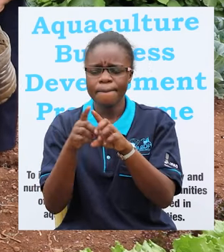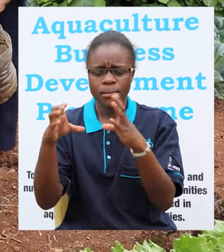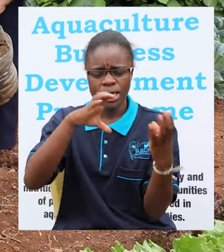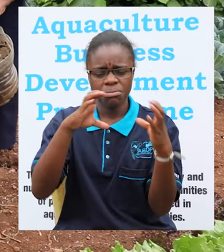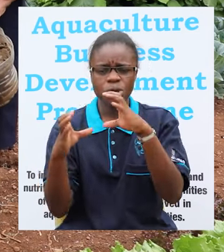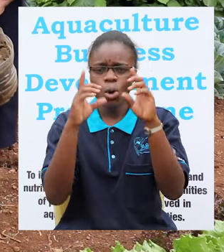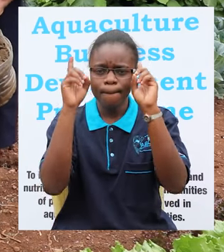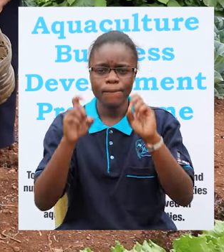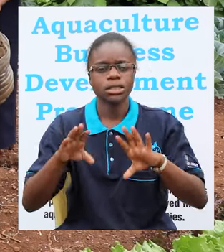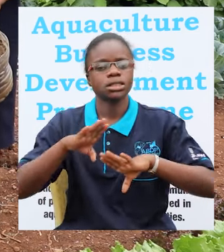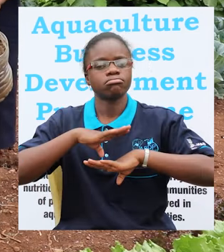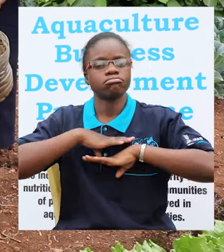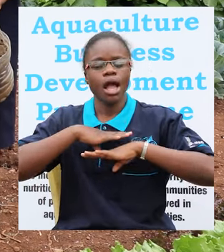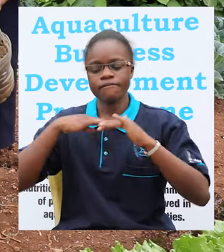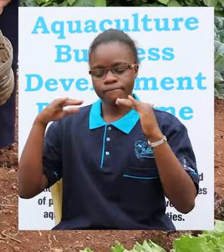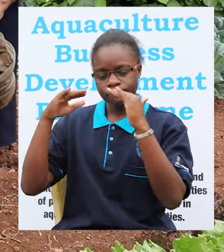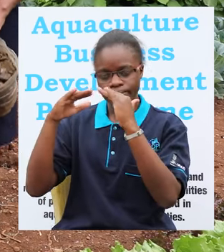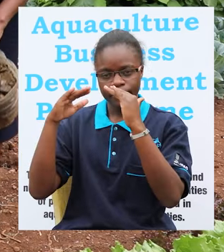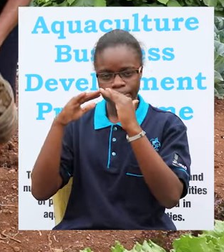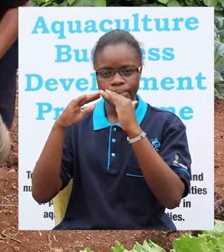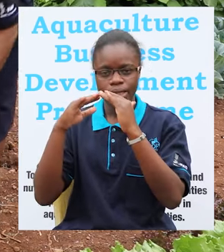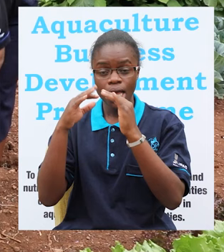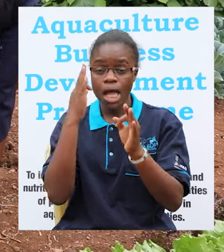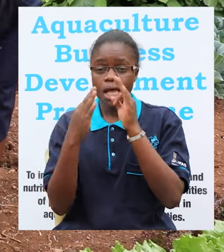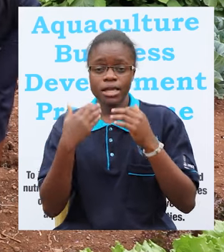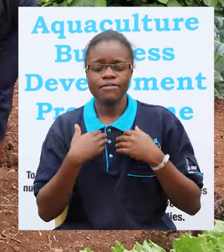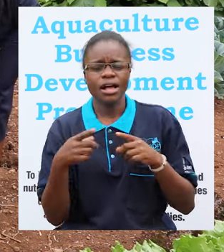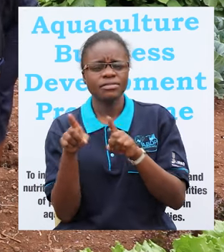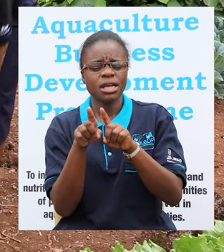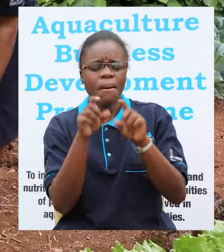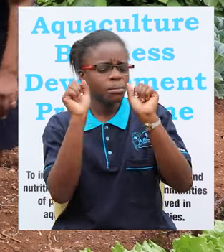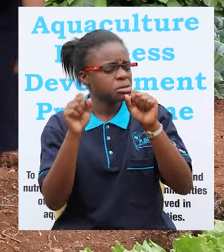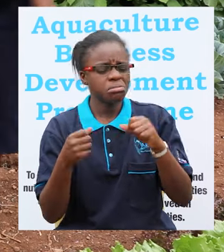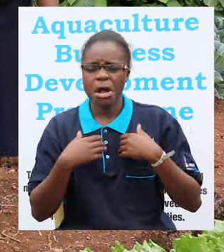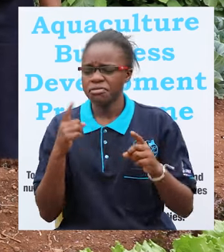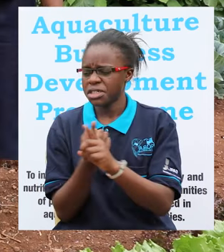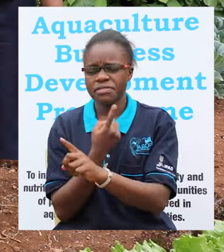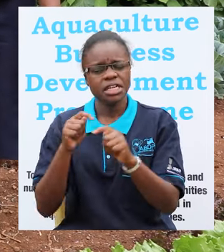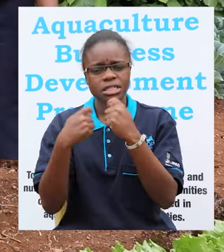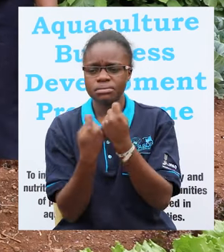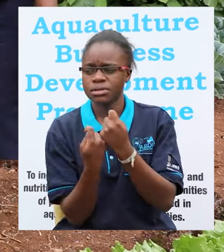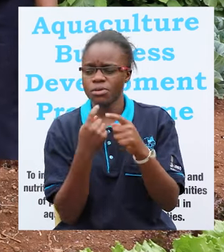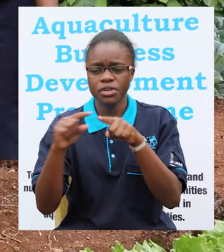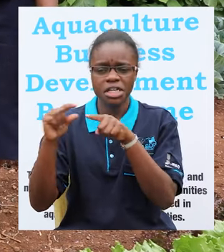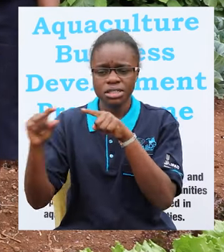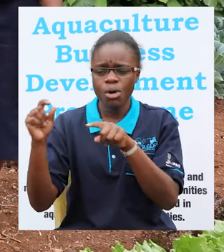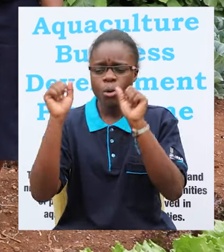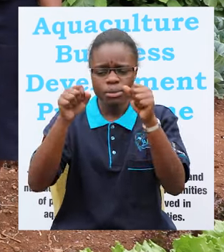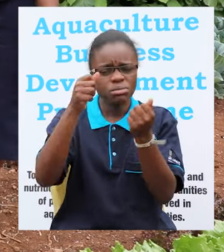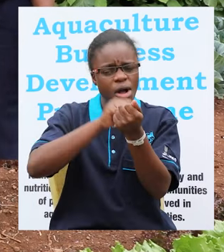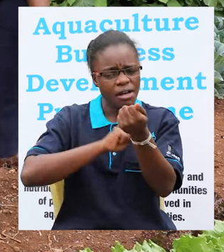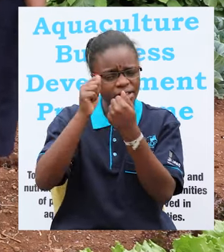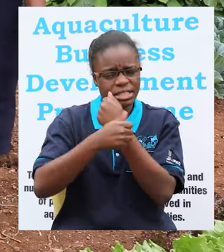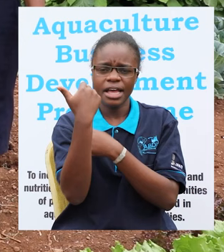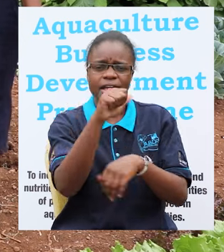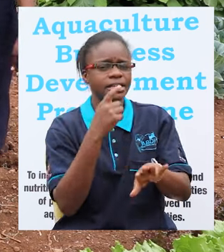must just have the right nutrition for our plants. This way you'll be able to have a variety of vegetables, and remember to